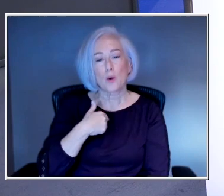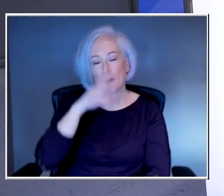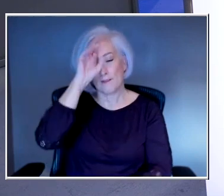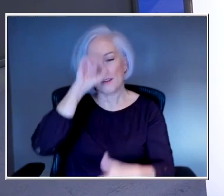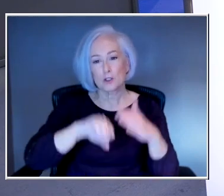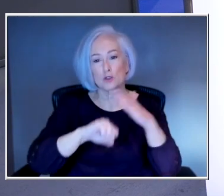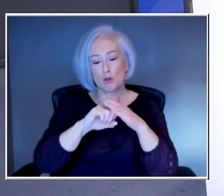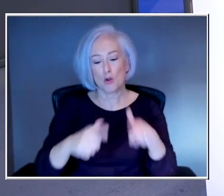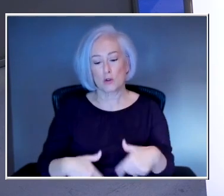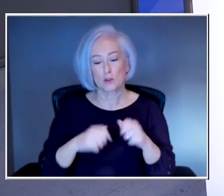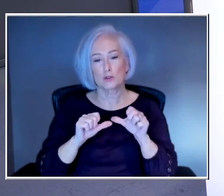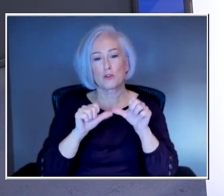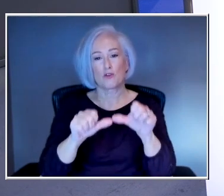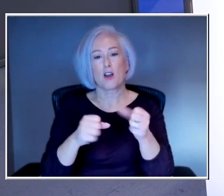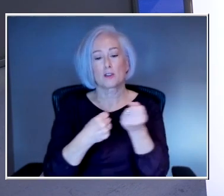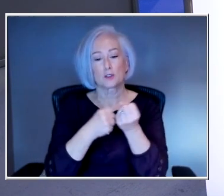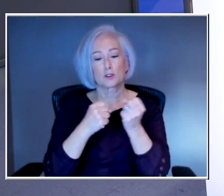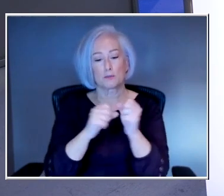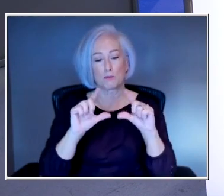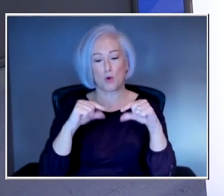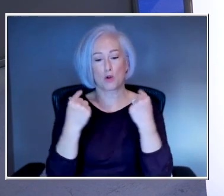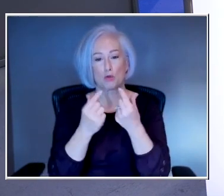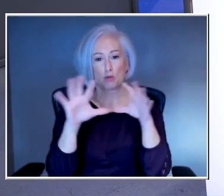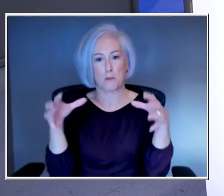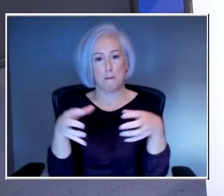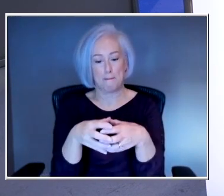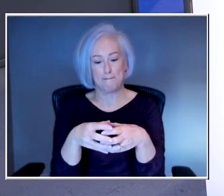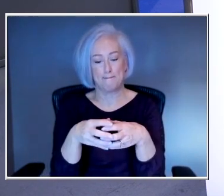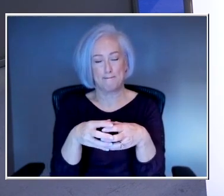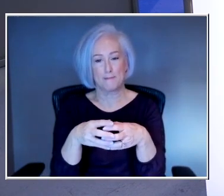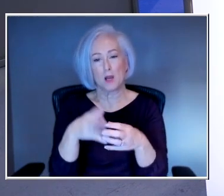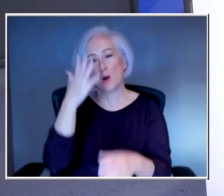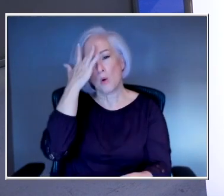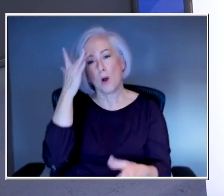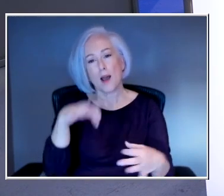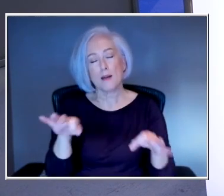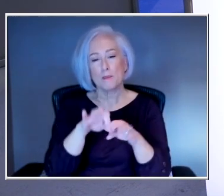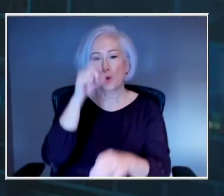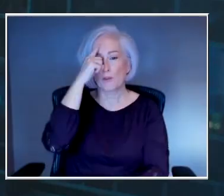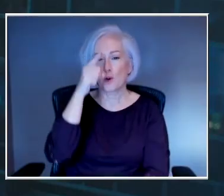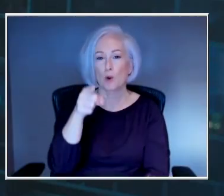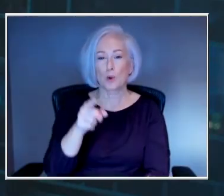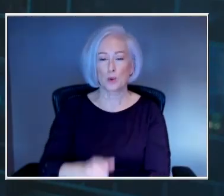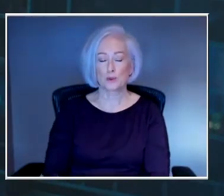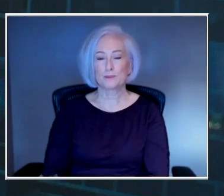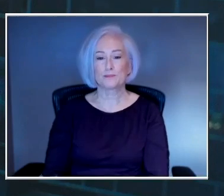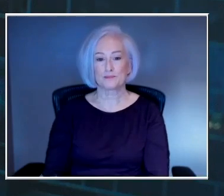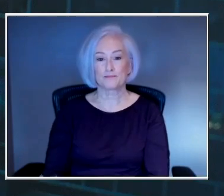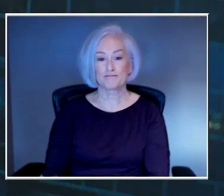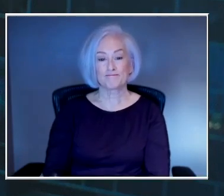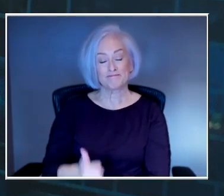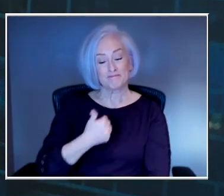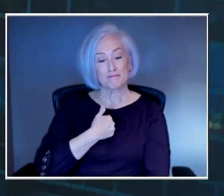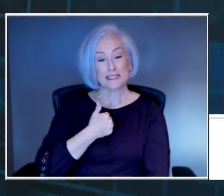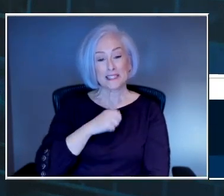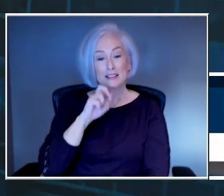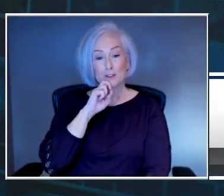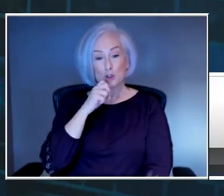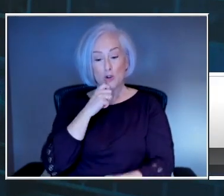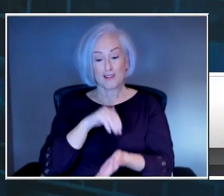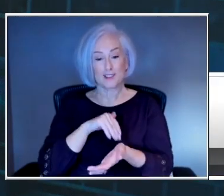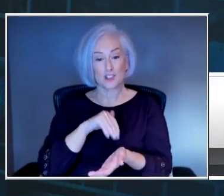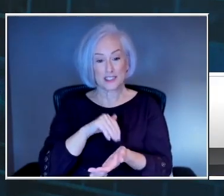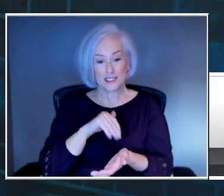that important for you to do that? Where did you find that need along the journey? So as a neurologist, I thought that I